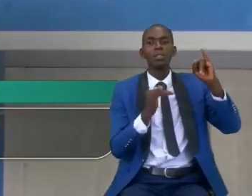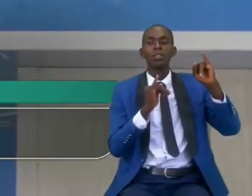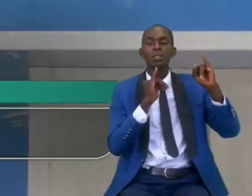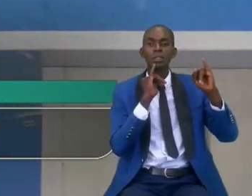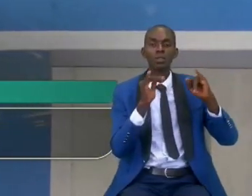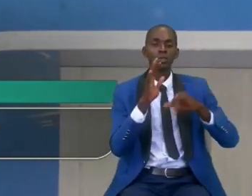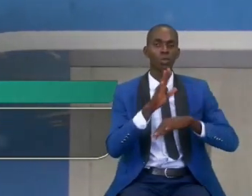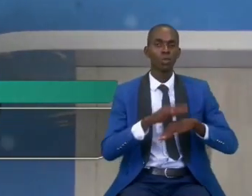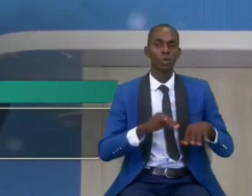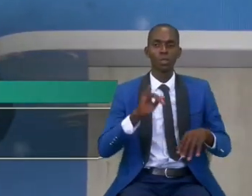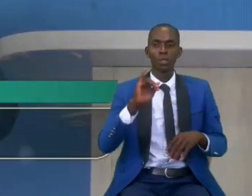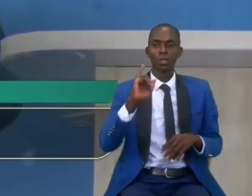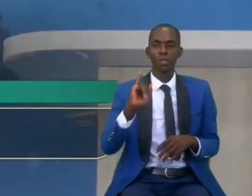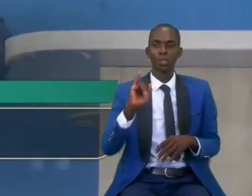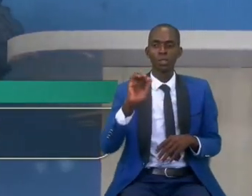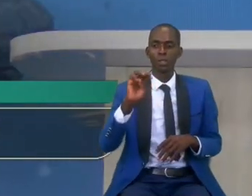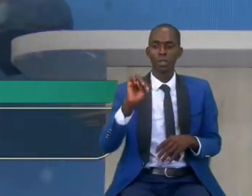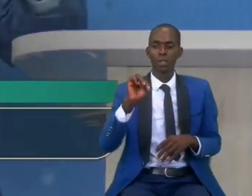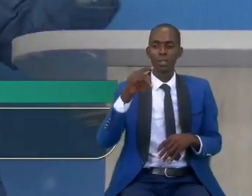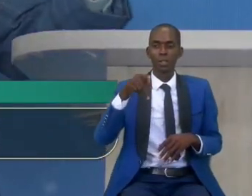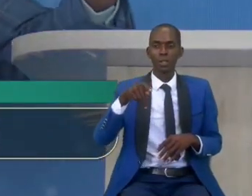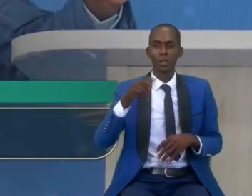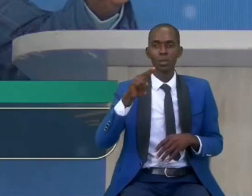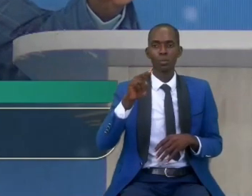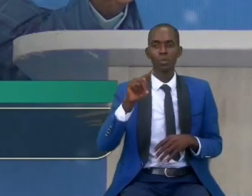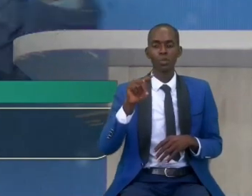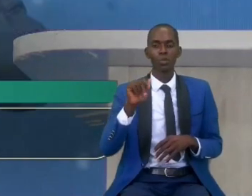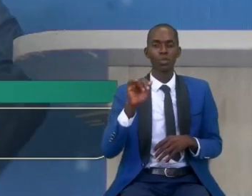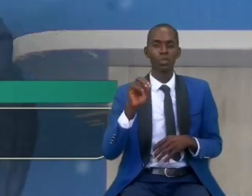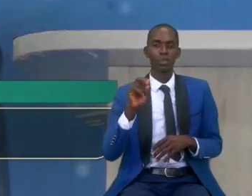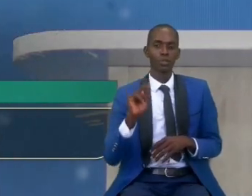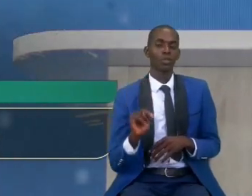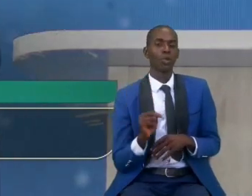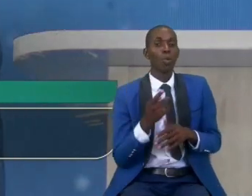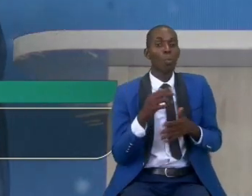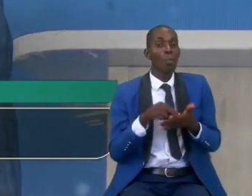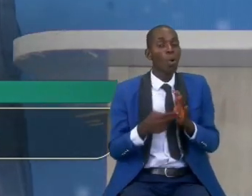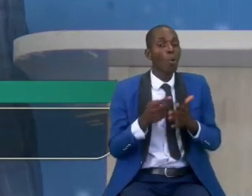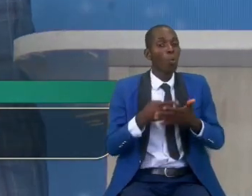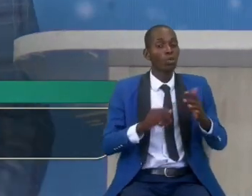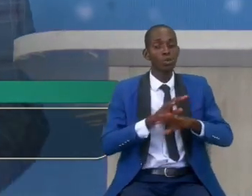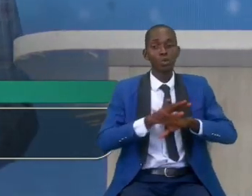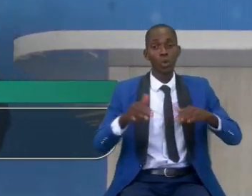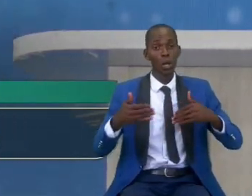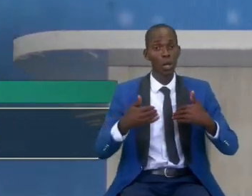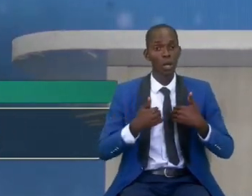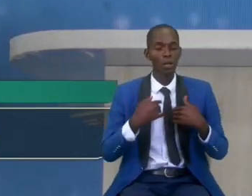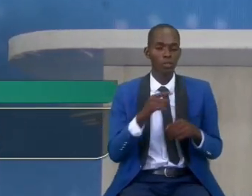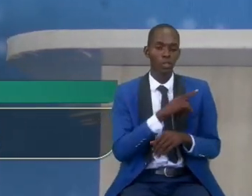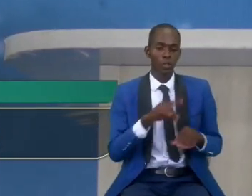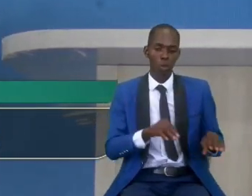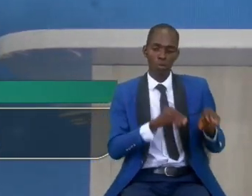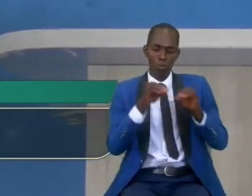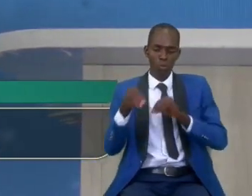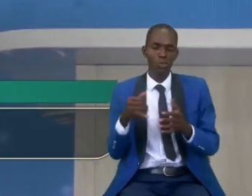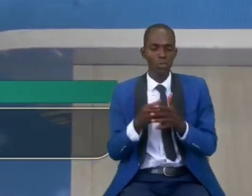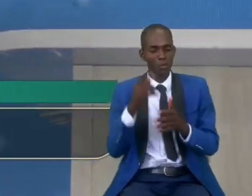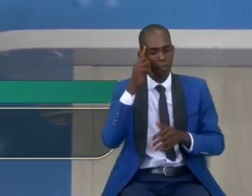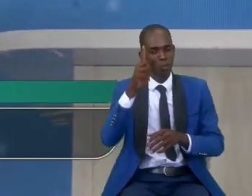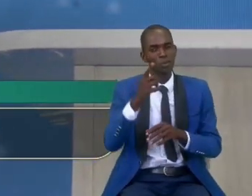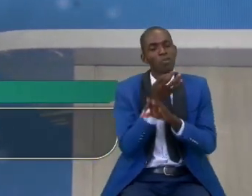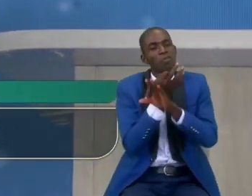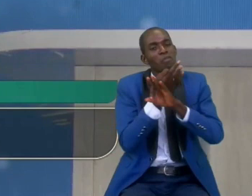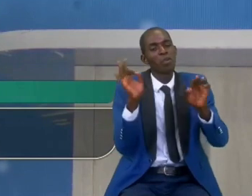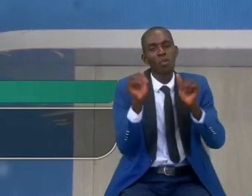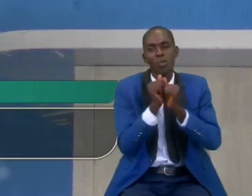will impute it to your record free of charge. You didn't have righteousness. You say, Lord, righteousness